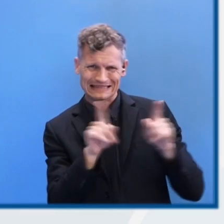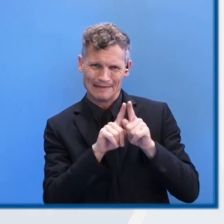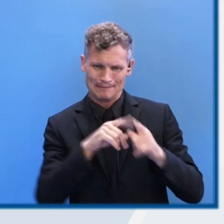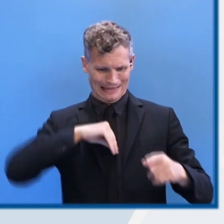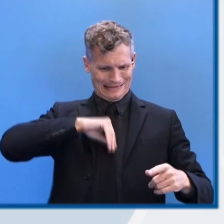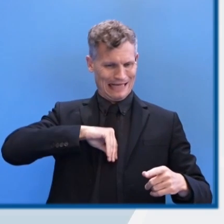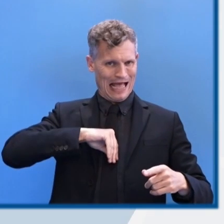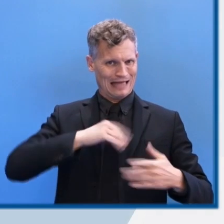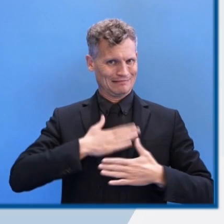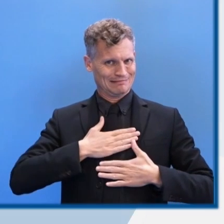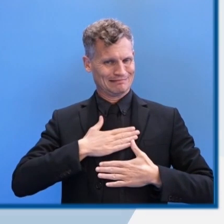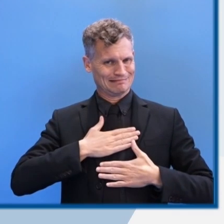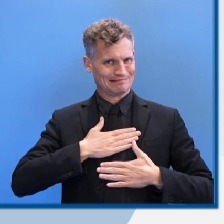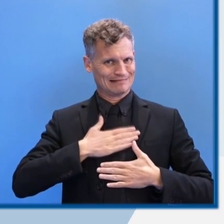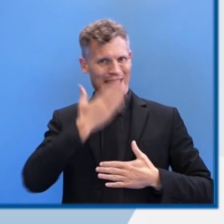It has shown